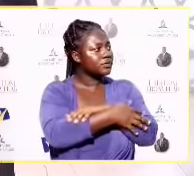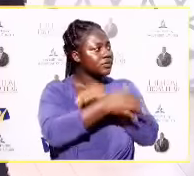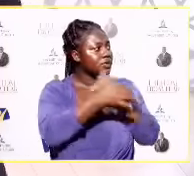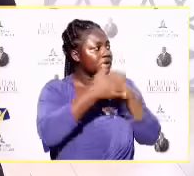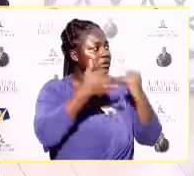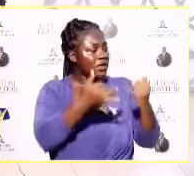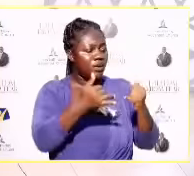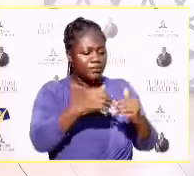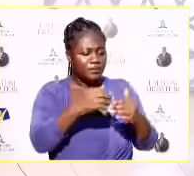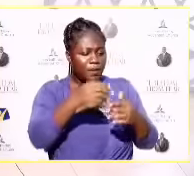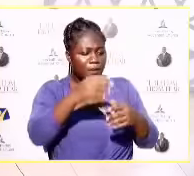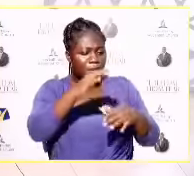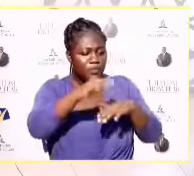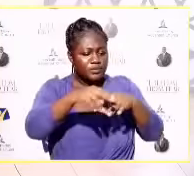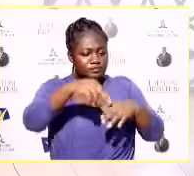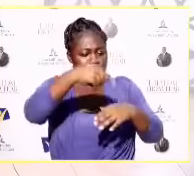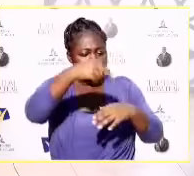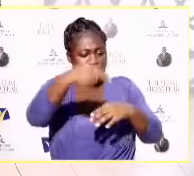lower.